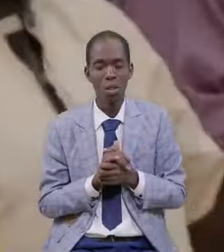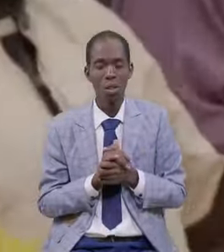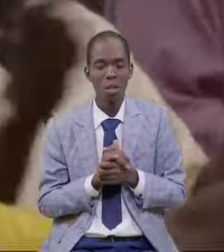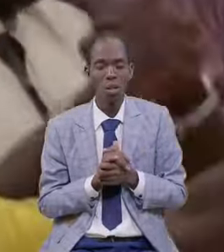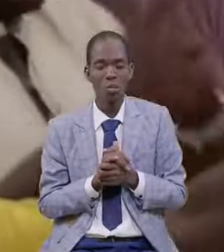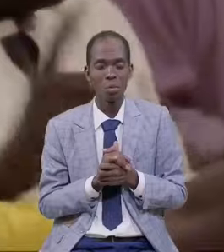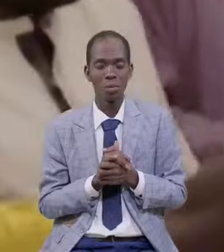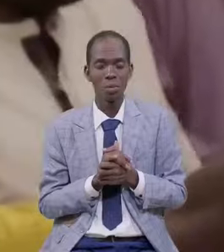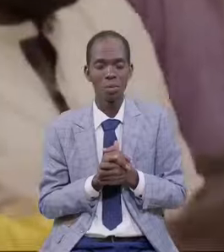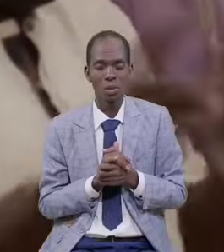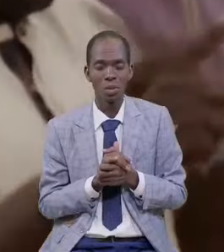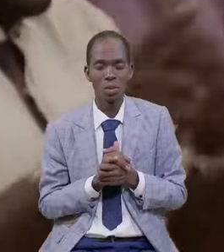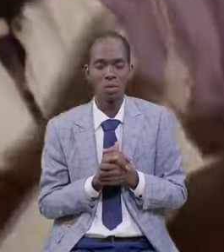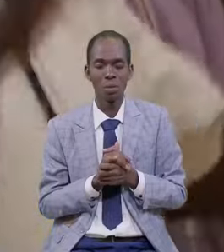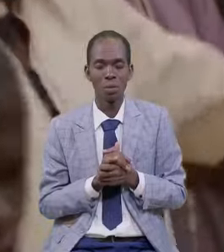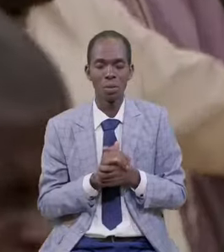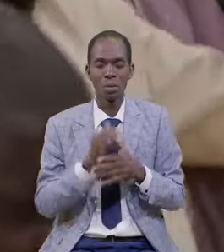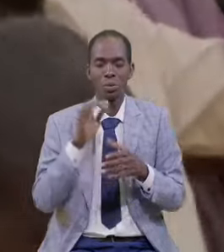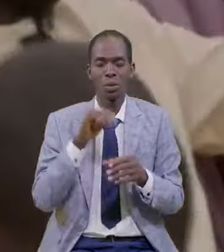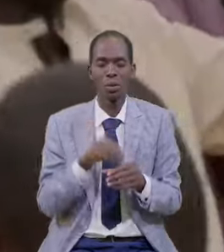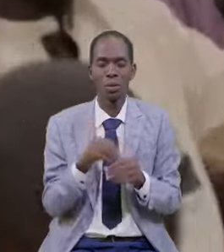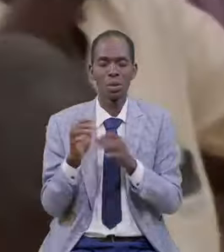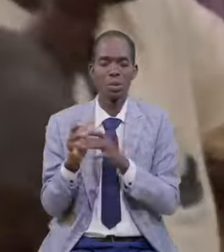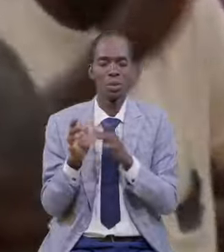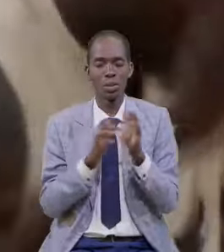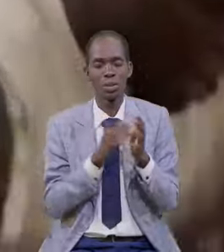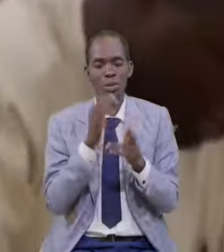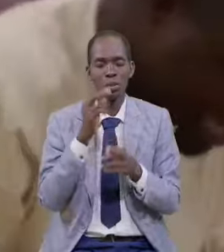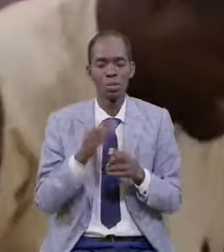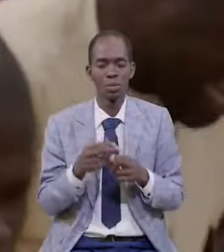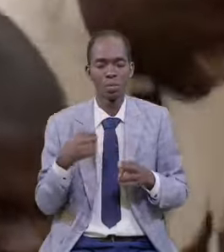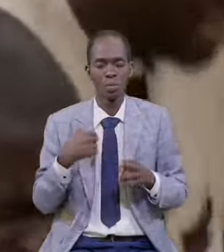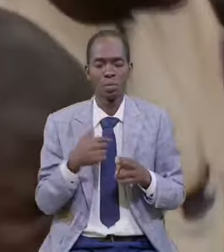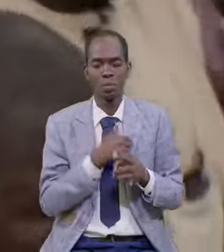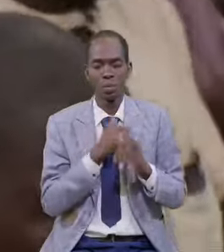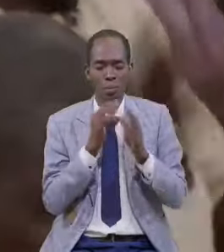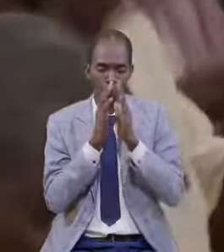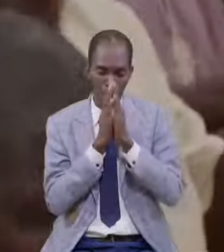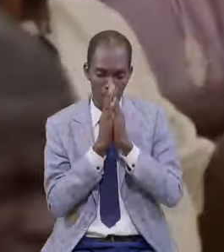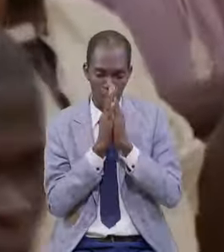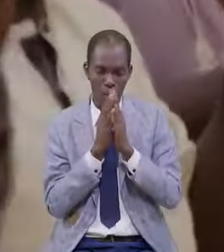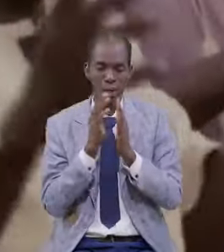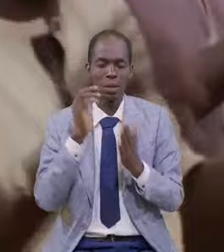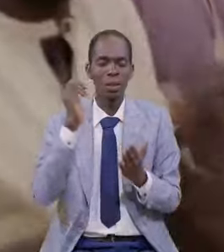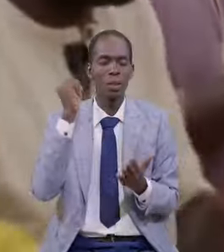invisible in Jesus name we